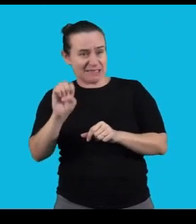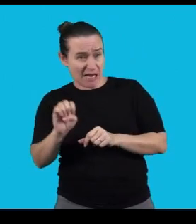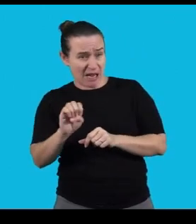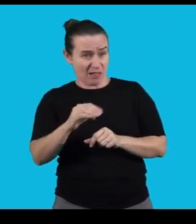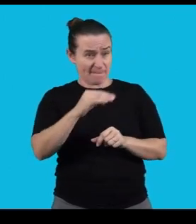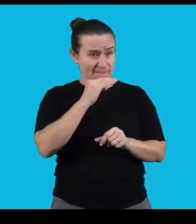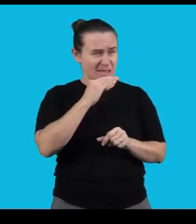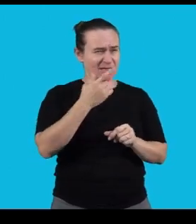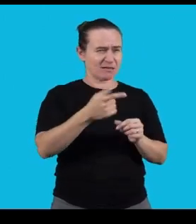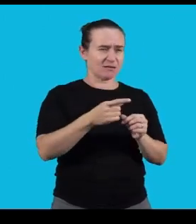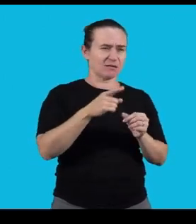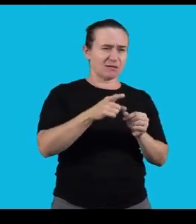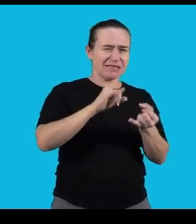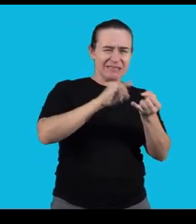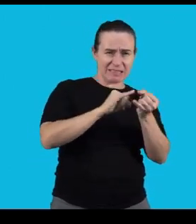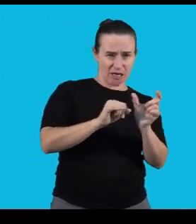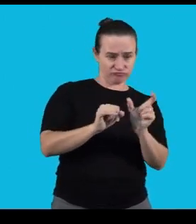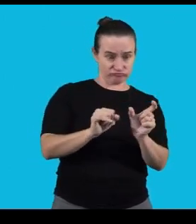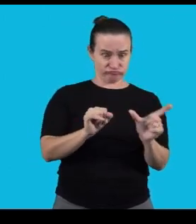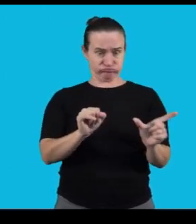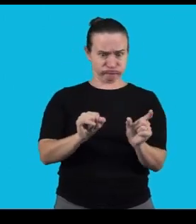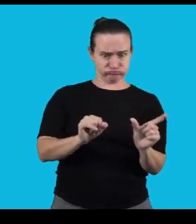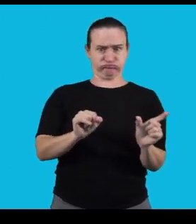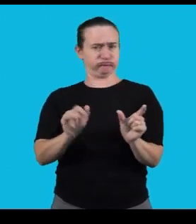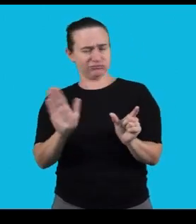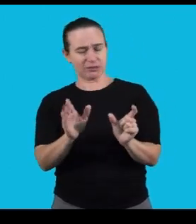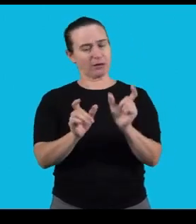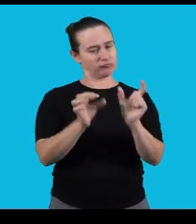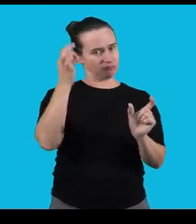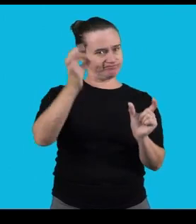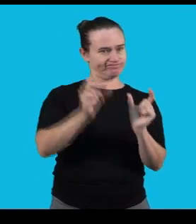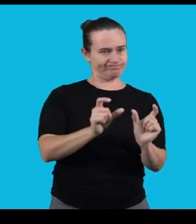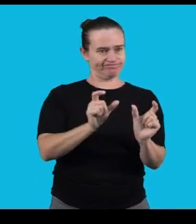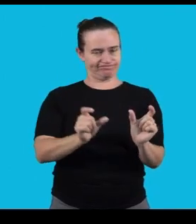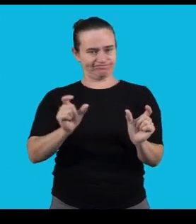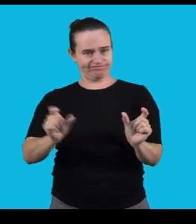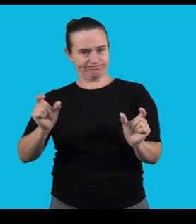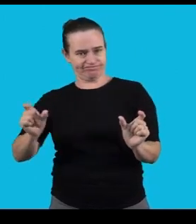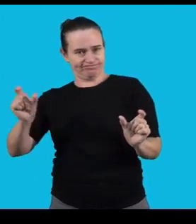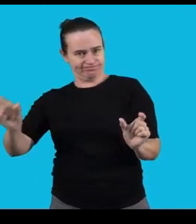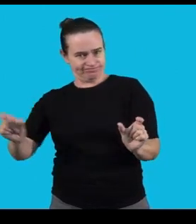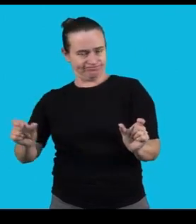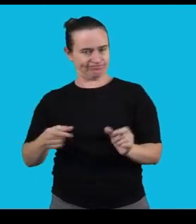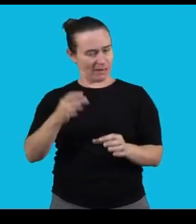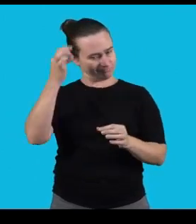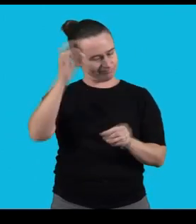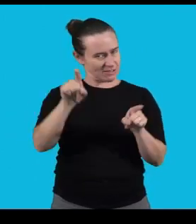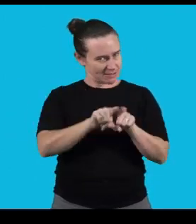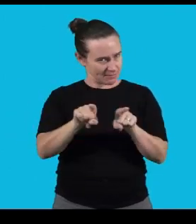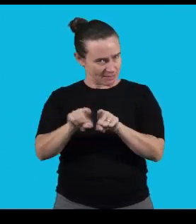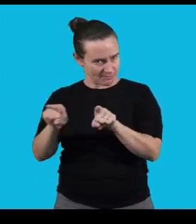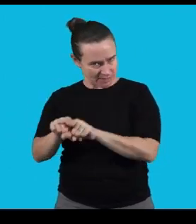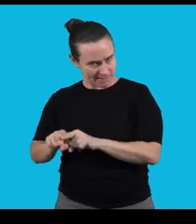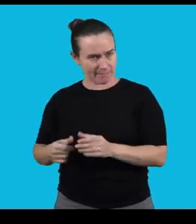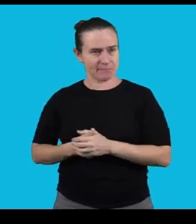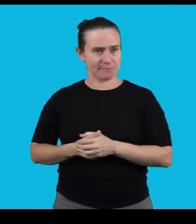the shapes and the sizes of the bars and the spaces in between them. So we're looking at the width of the bars and